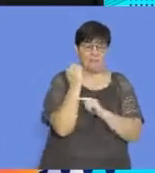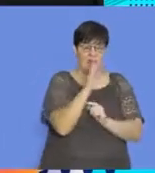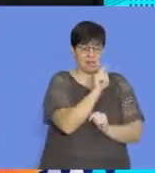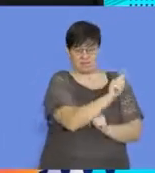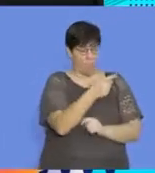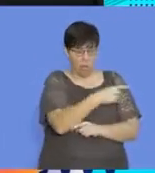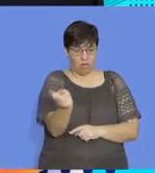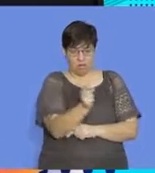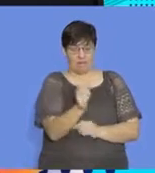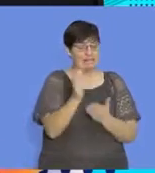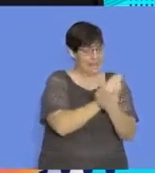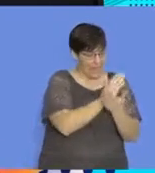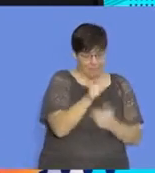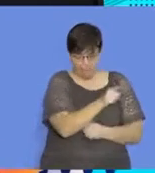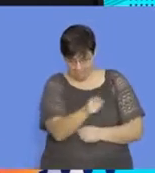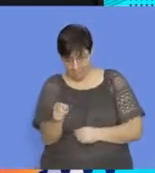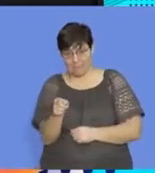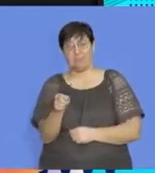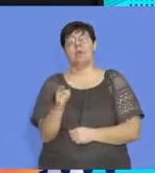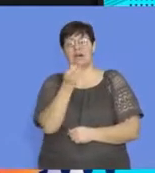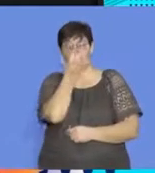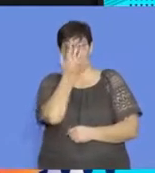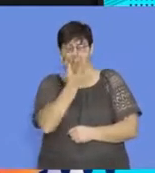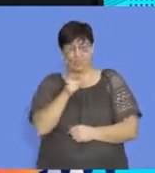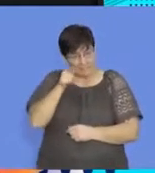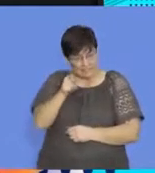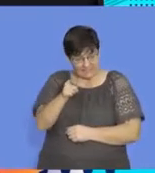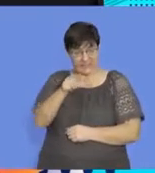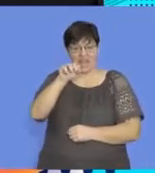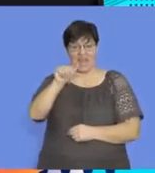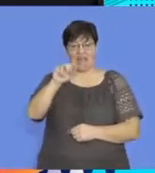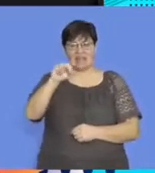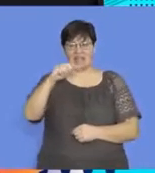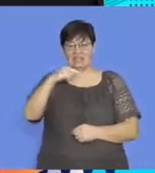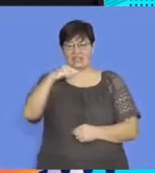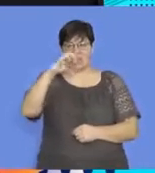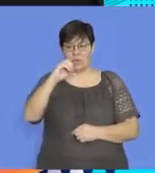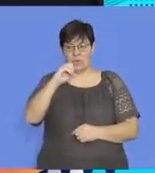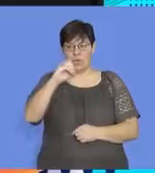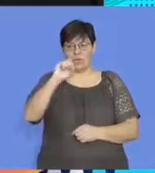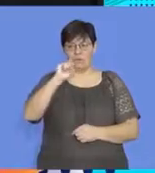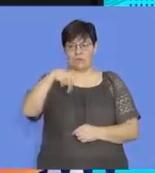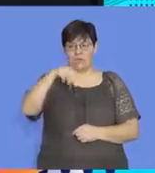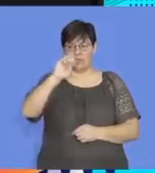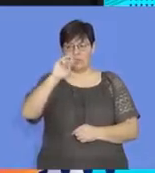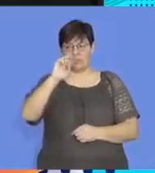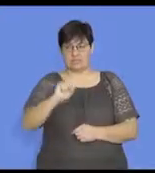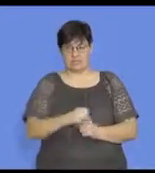are going to produce a flower, and those are the angiosperms. And that is the structure we're going to look at